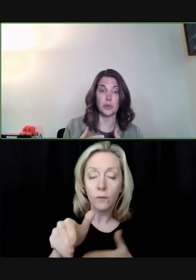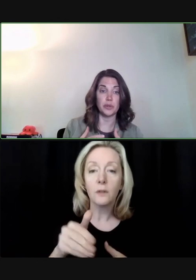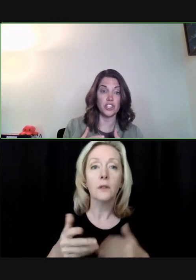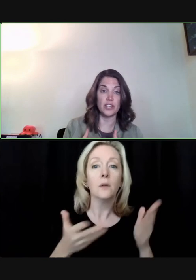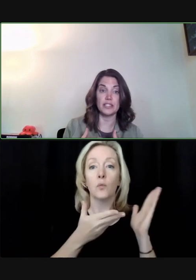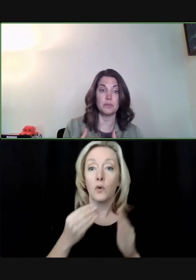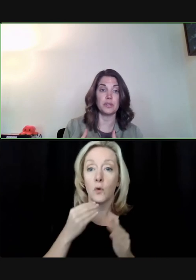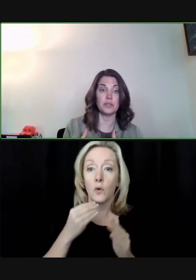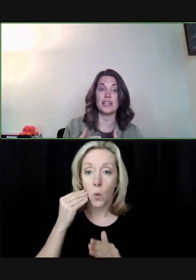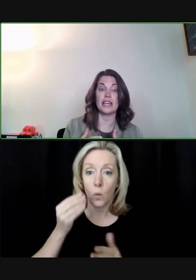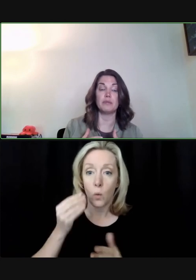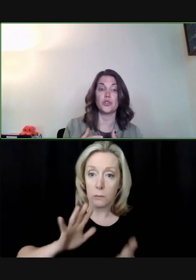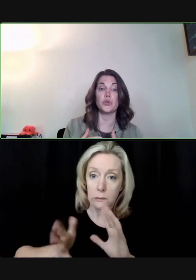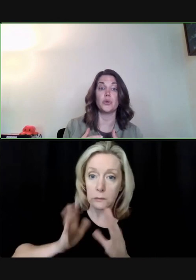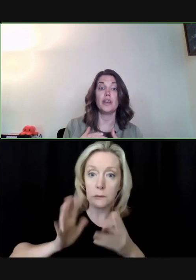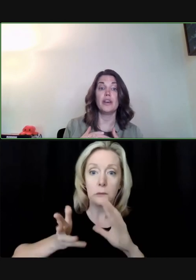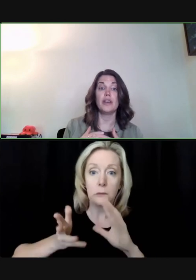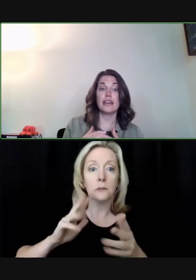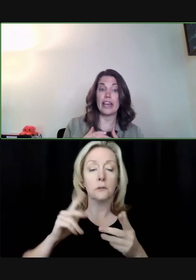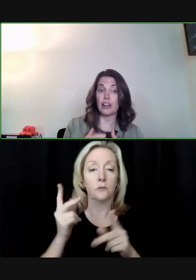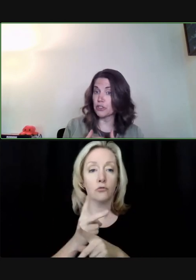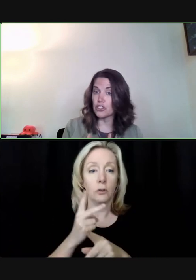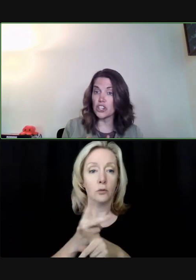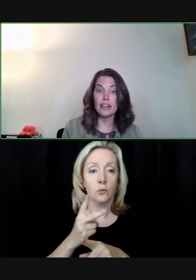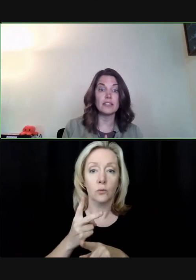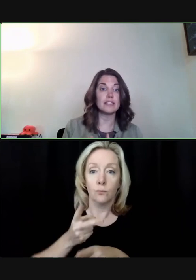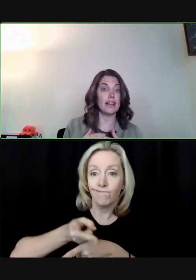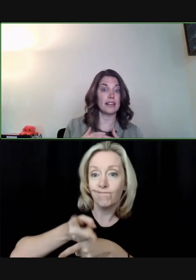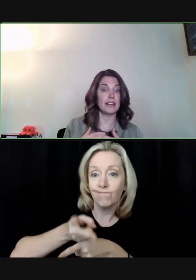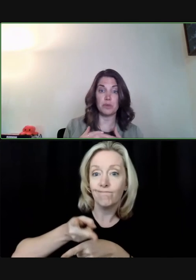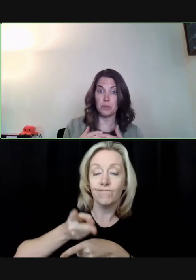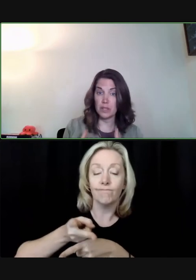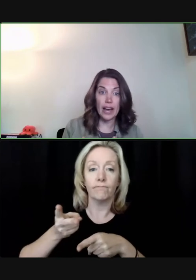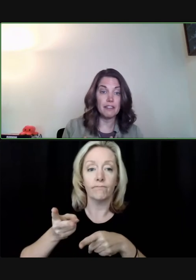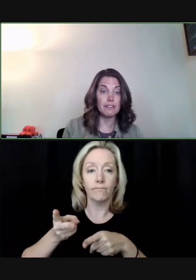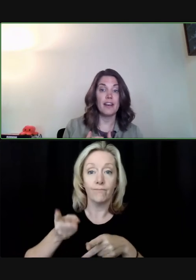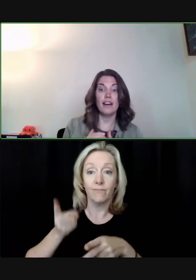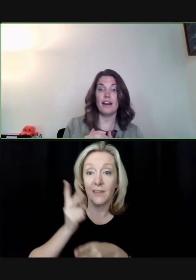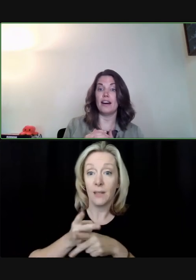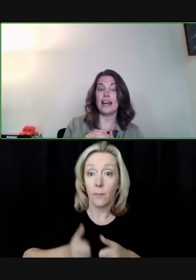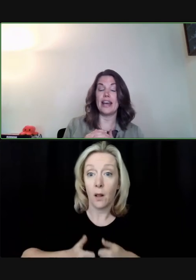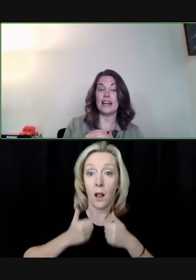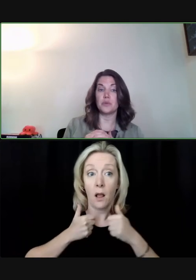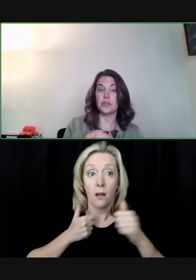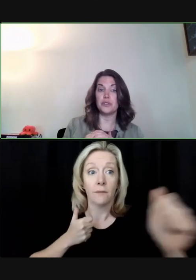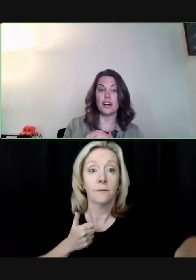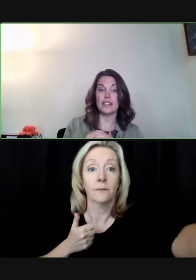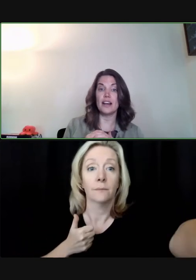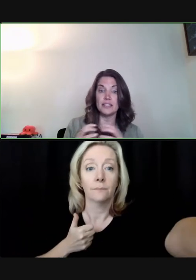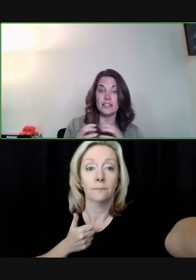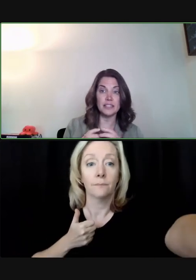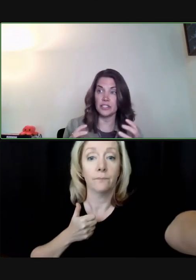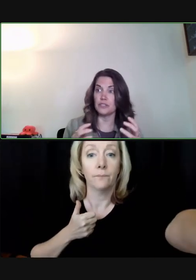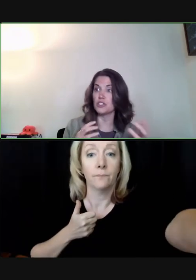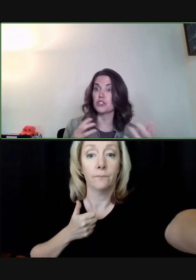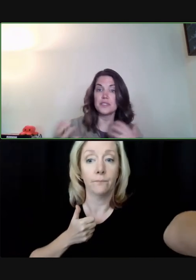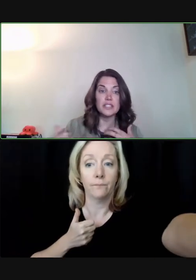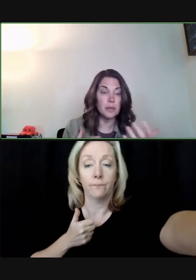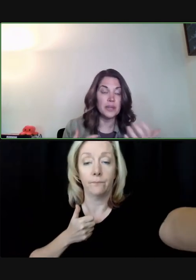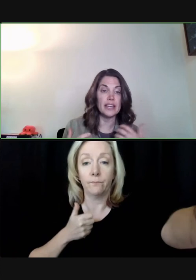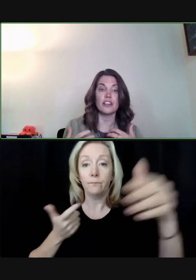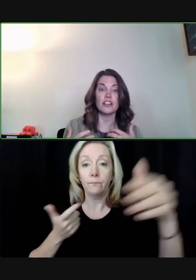they might be dealing with just simply being able to care for their child and keep them alive. And when you've got tons and